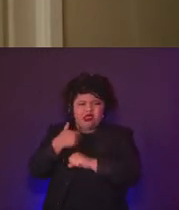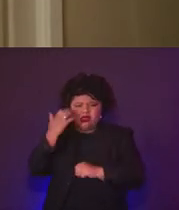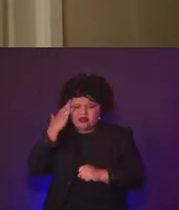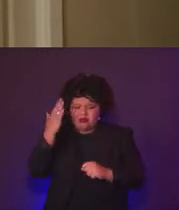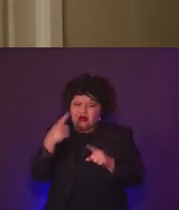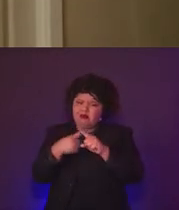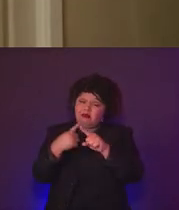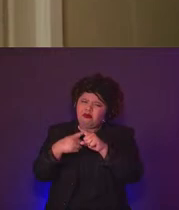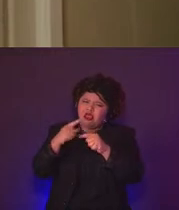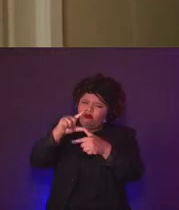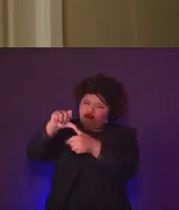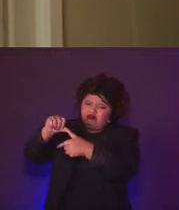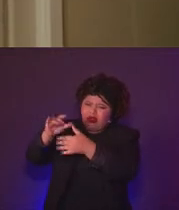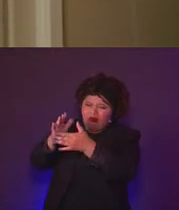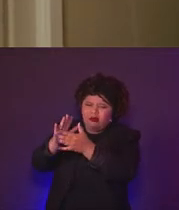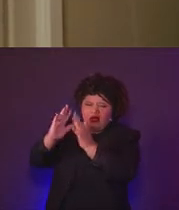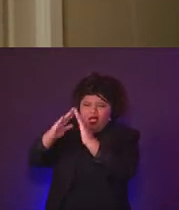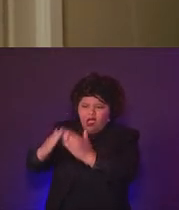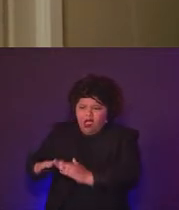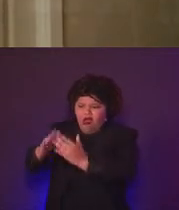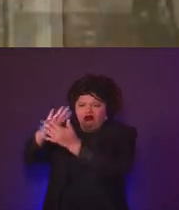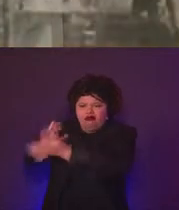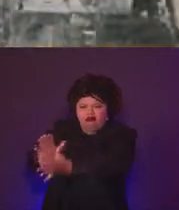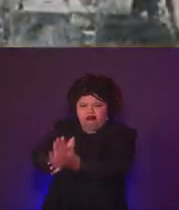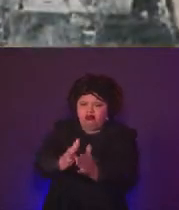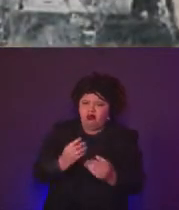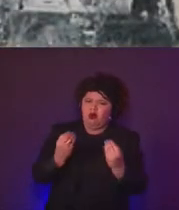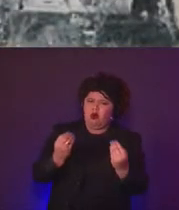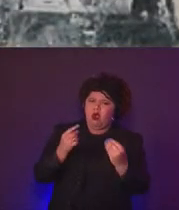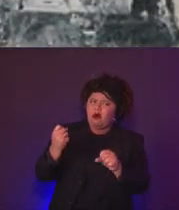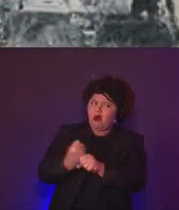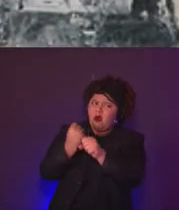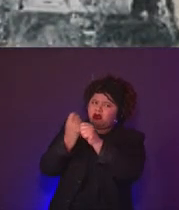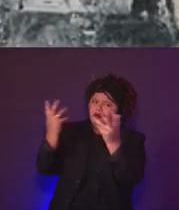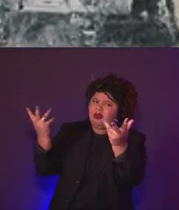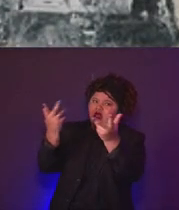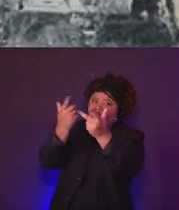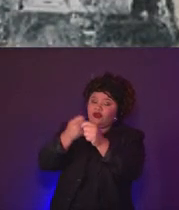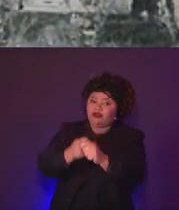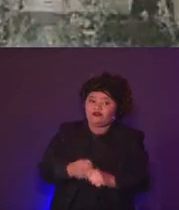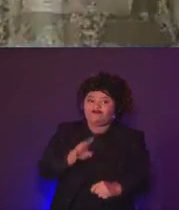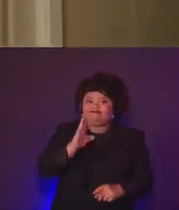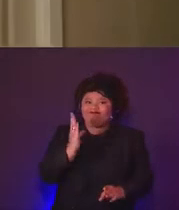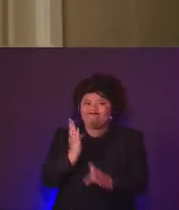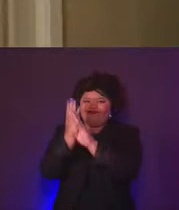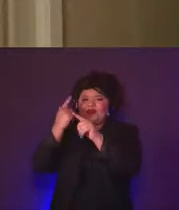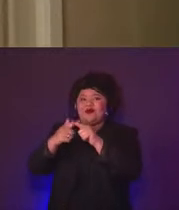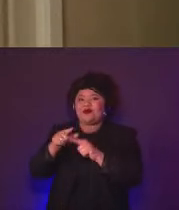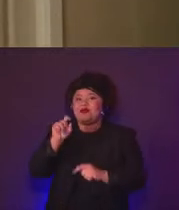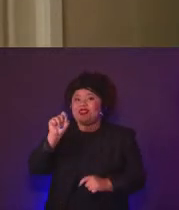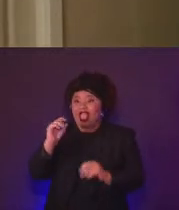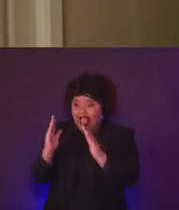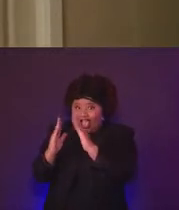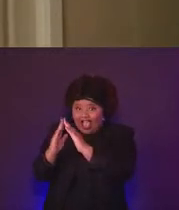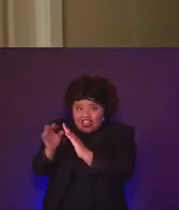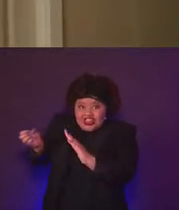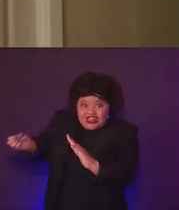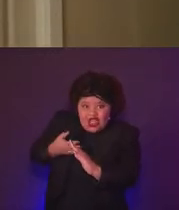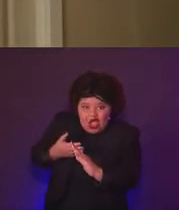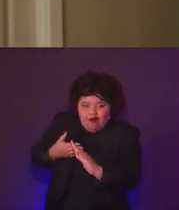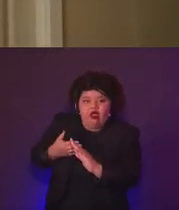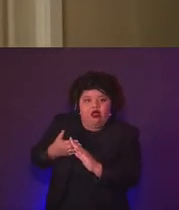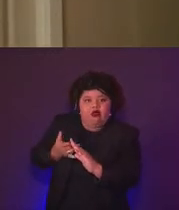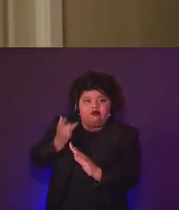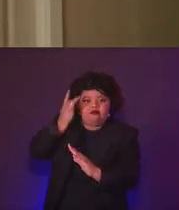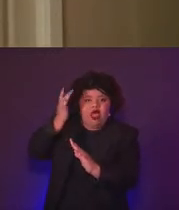clear smoking gun. The newer the home, the more likely to be destroyed. That led us to analyze the campaign